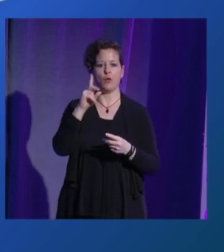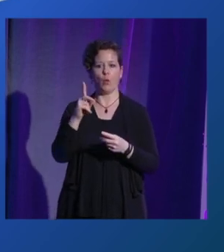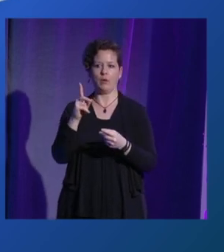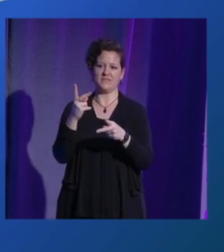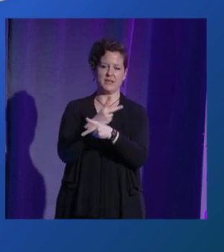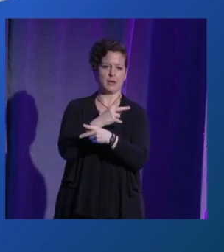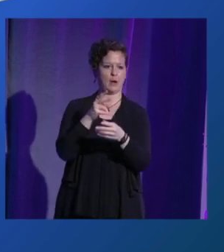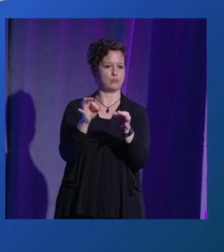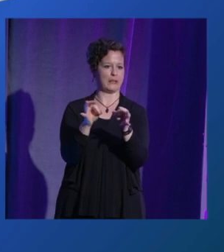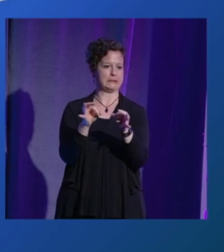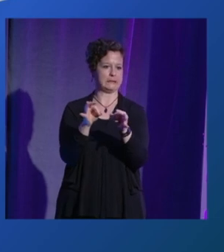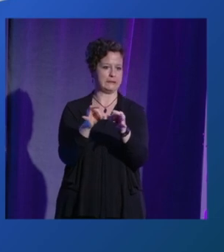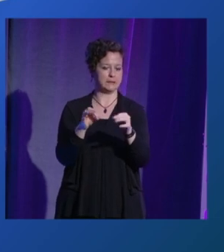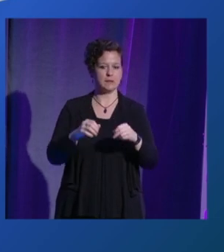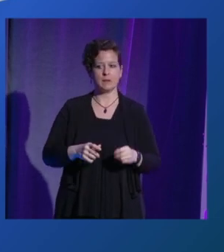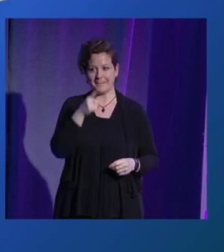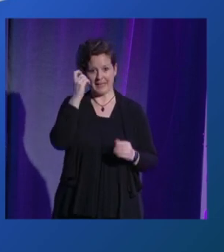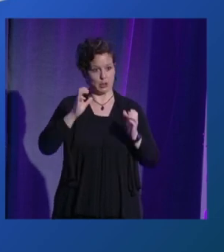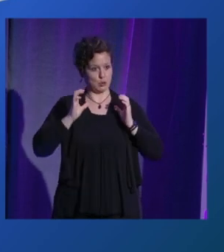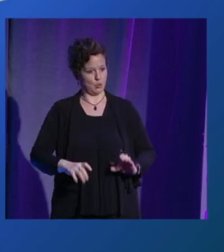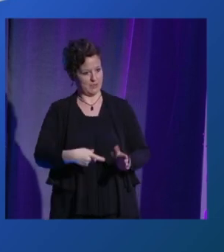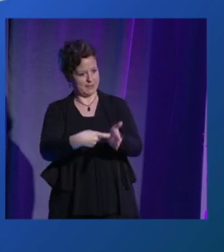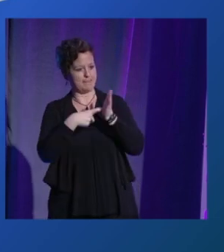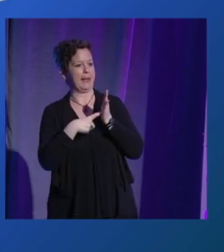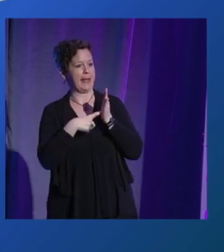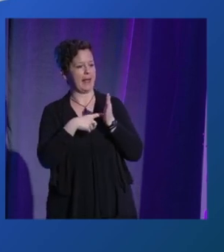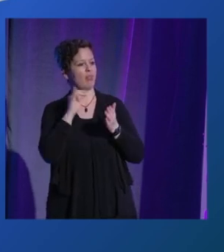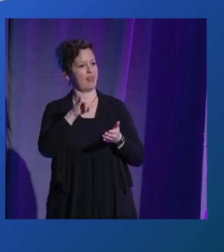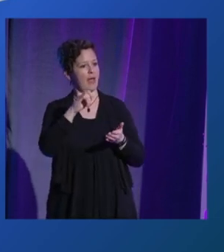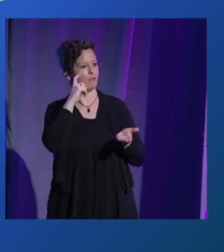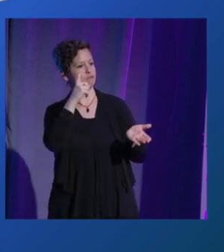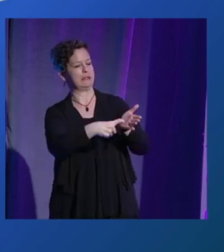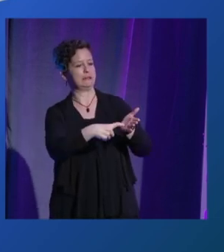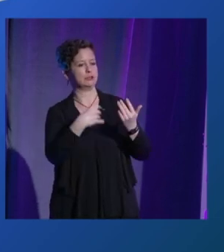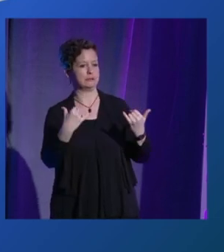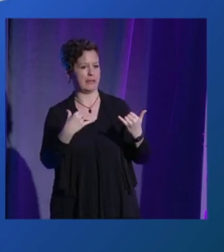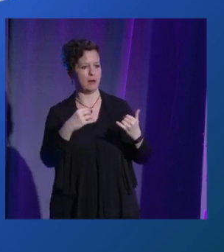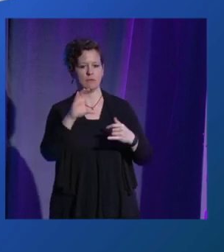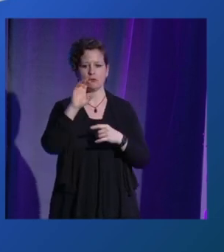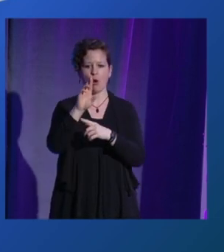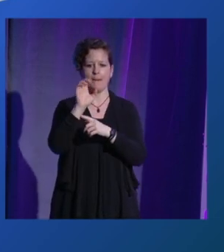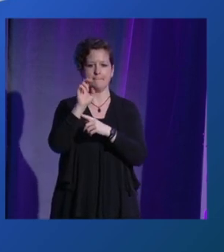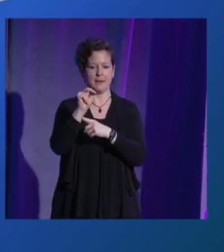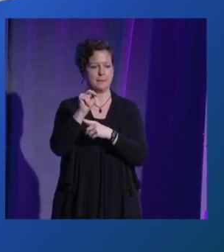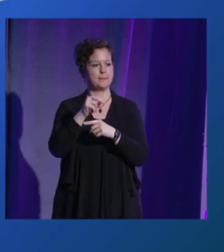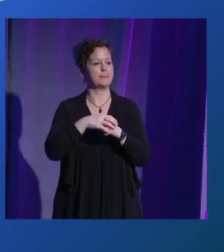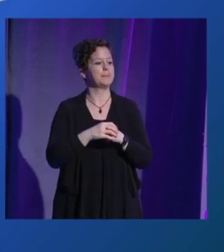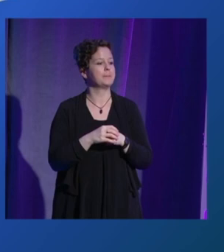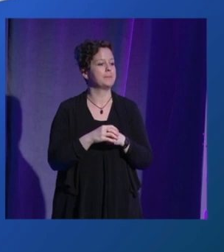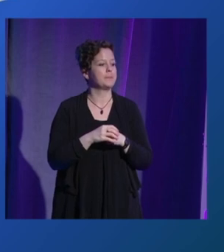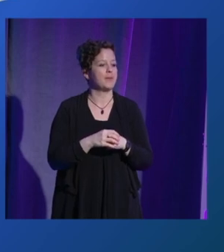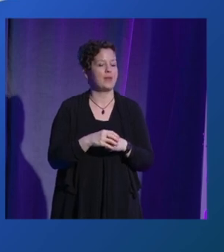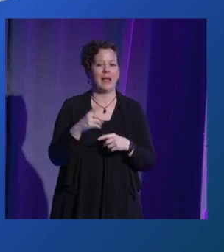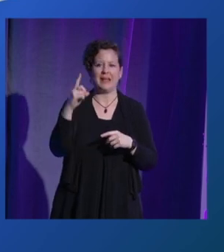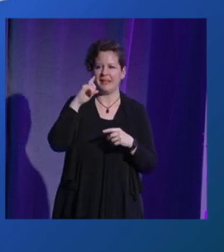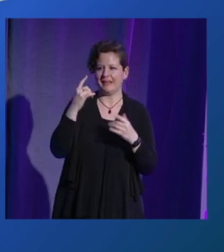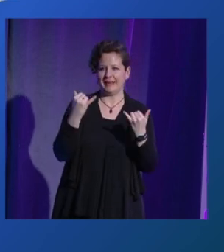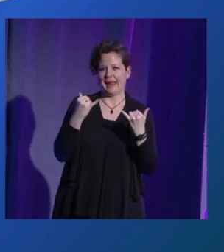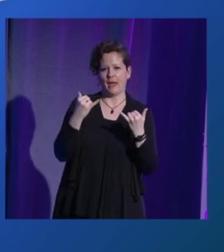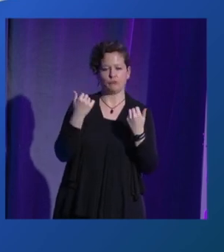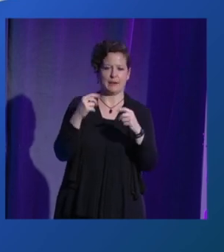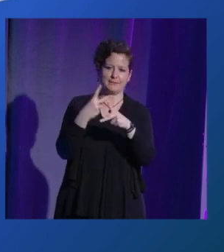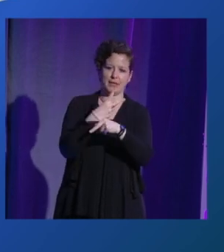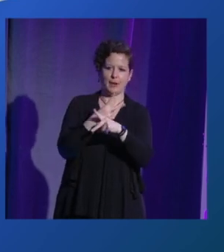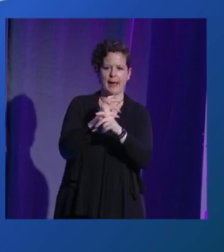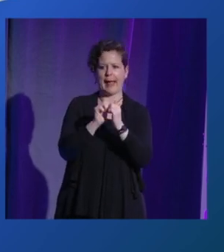because of consumer demands um and the I would say the world is still trying to figure out how best to measure and manage